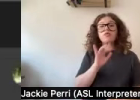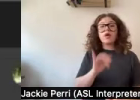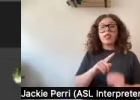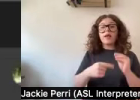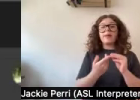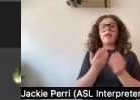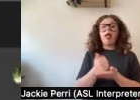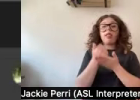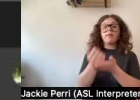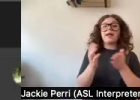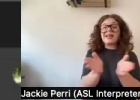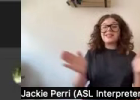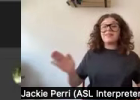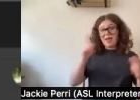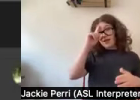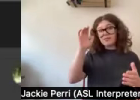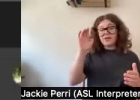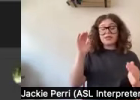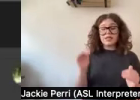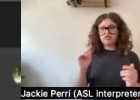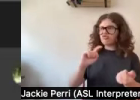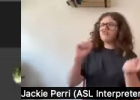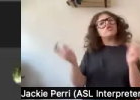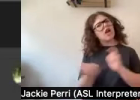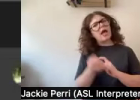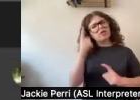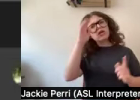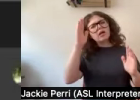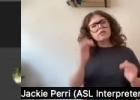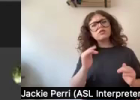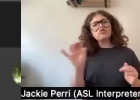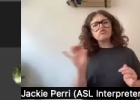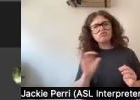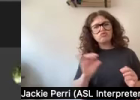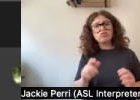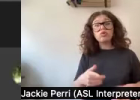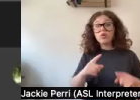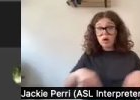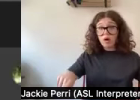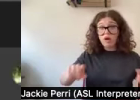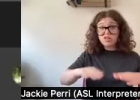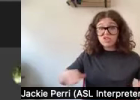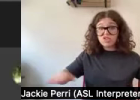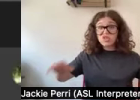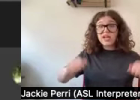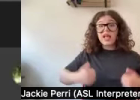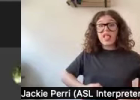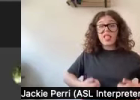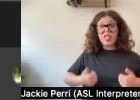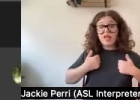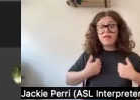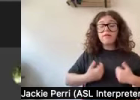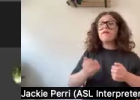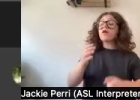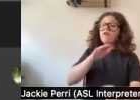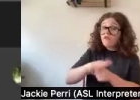expand those expectations and shift those expectations so that so children are able to live fully and freely as who